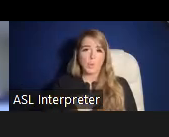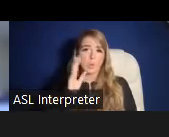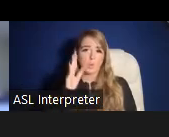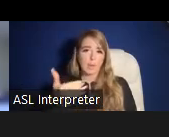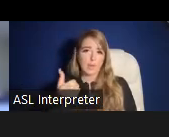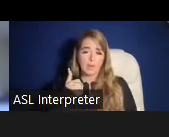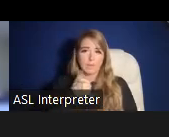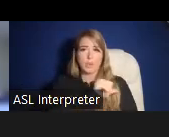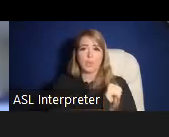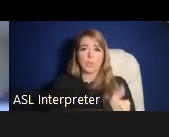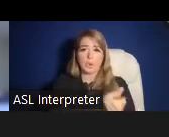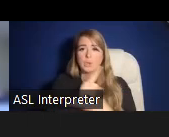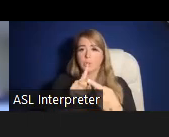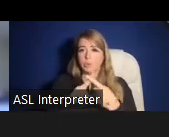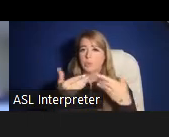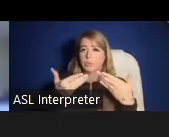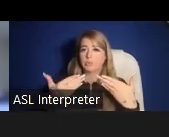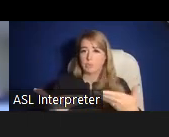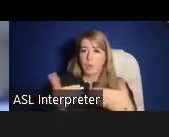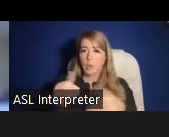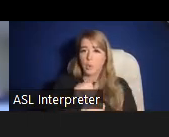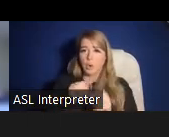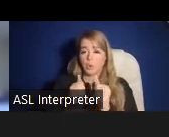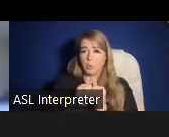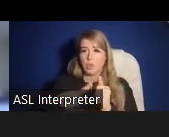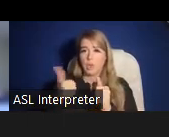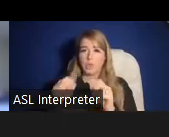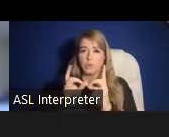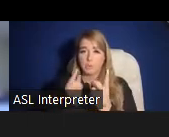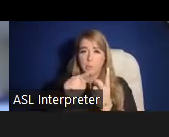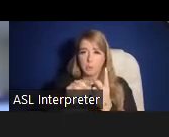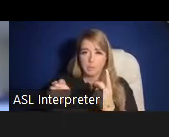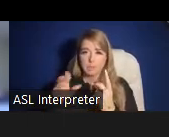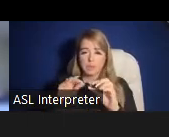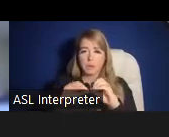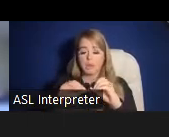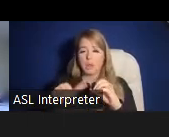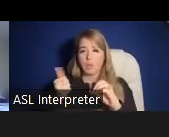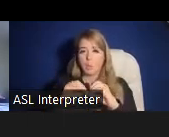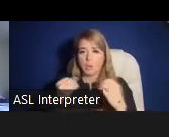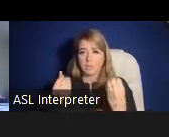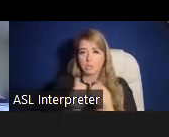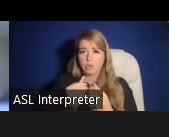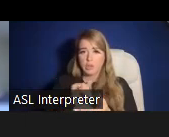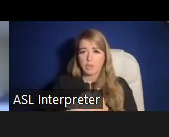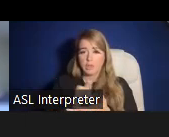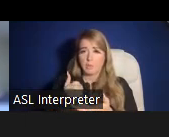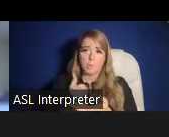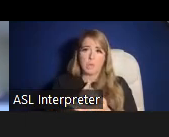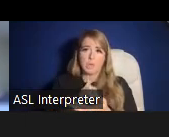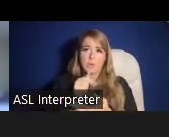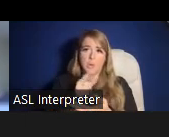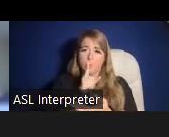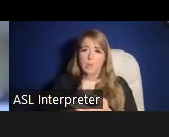the authority to work with other departments and other organizations that we don't necessarily